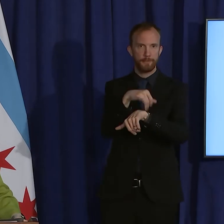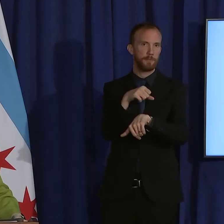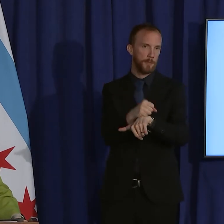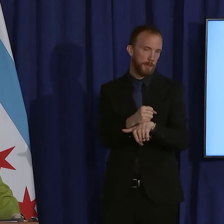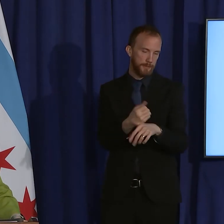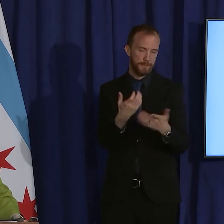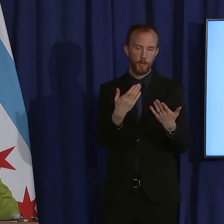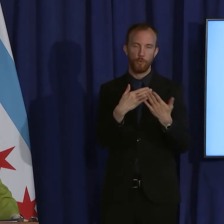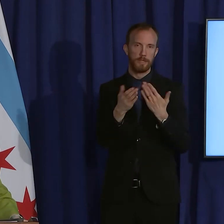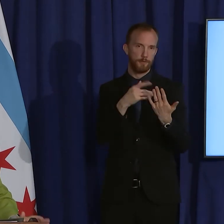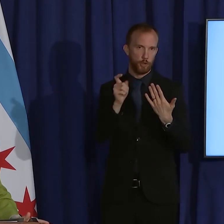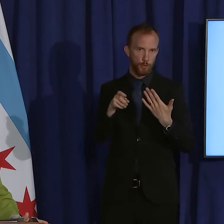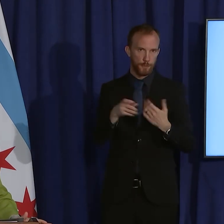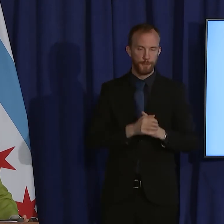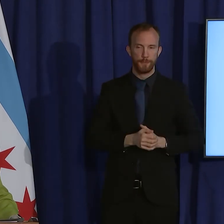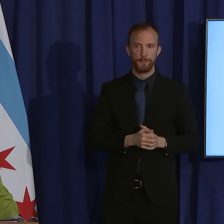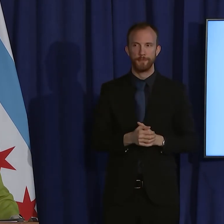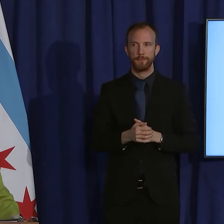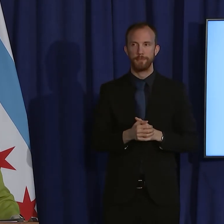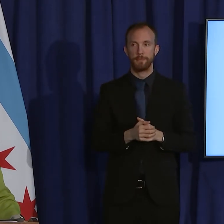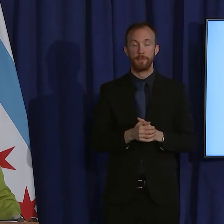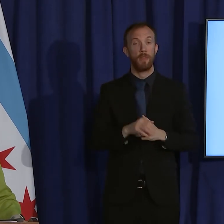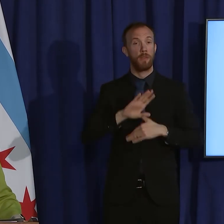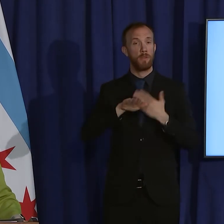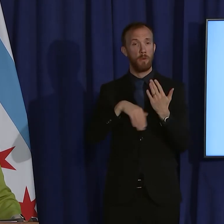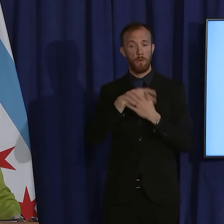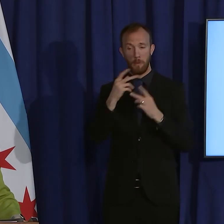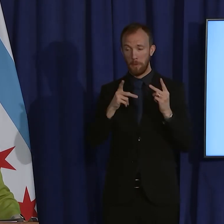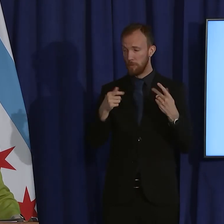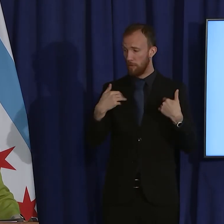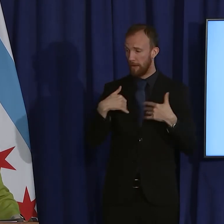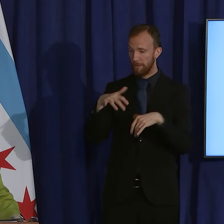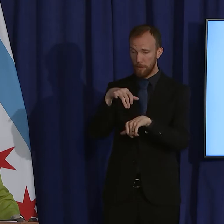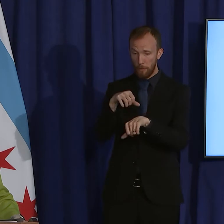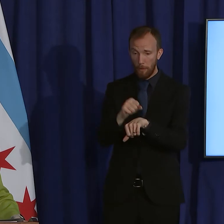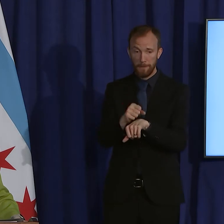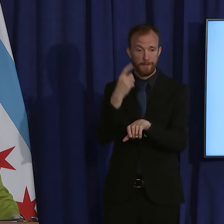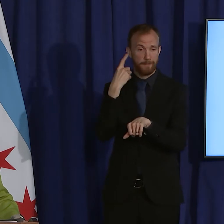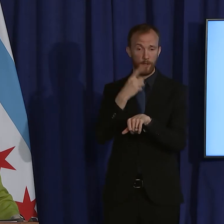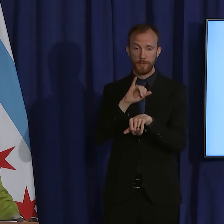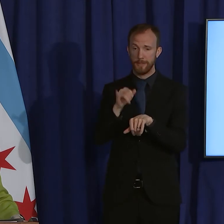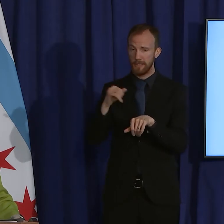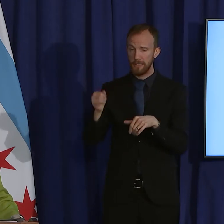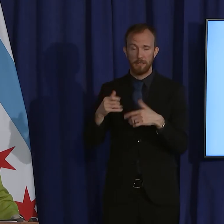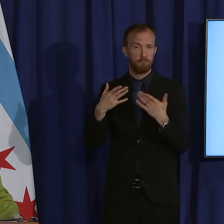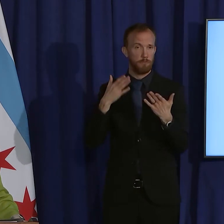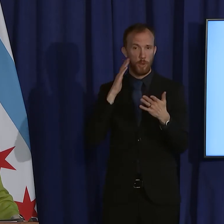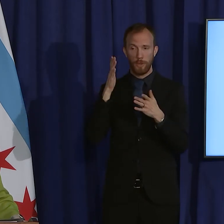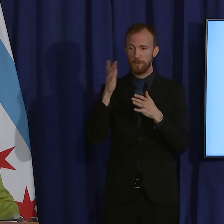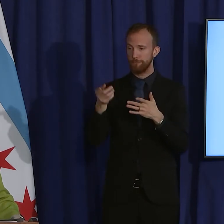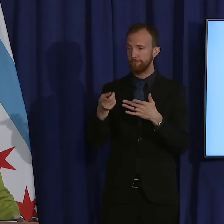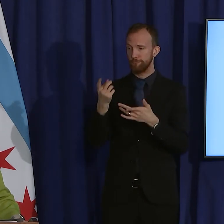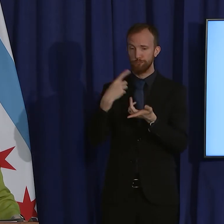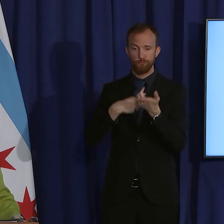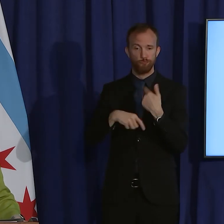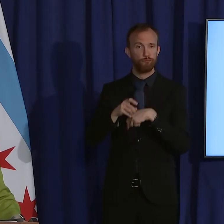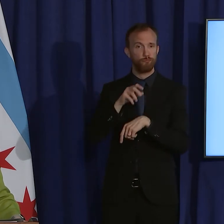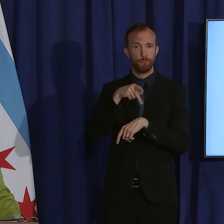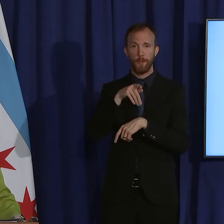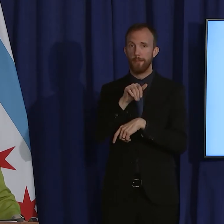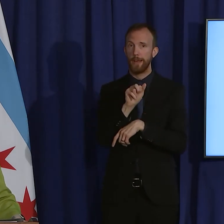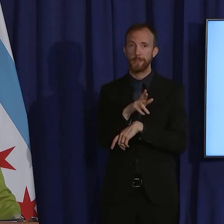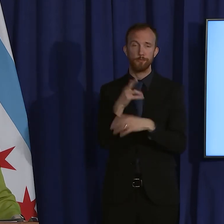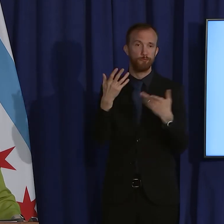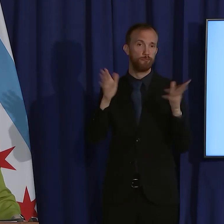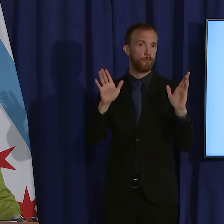as scheduled there. And all of the people who were scheduled to get J&J appointments, we will move them over to Pfizer. There's already been